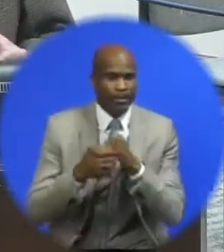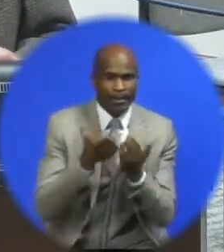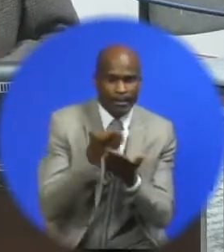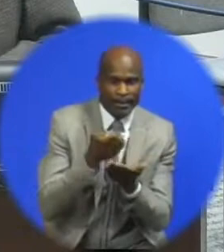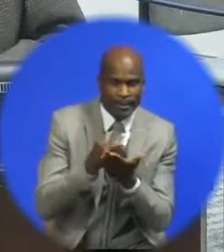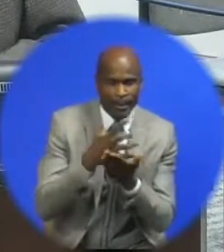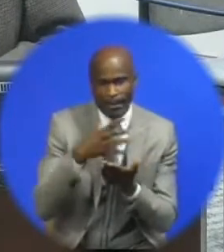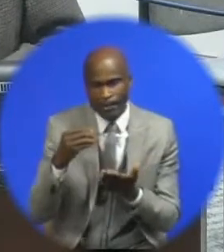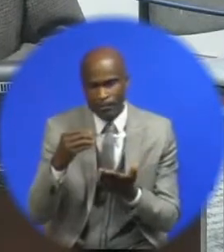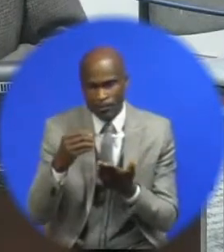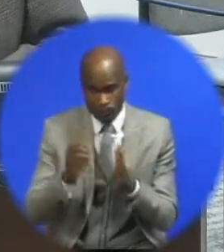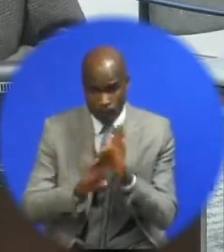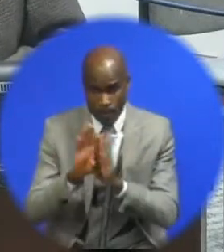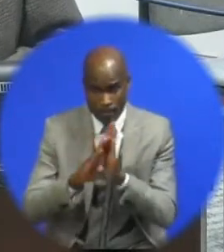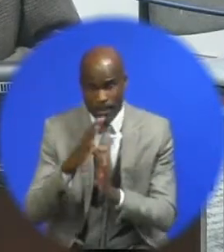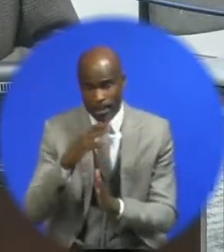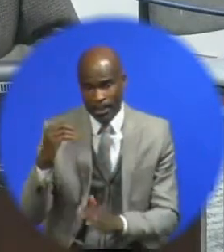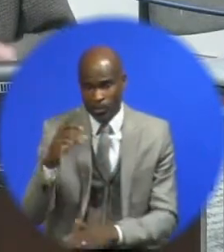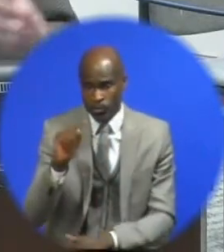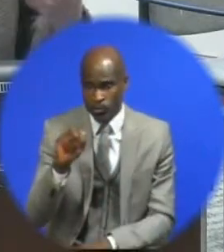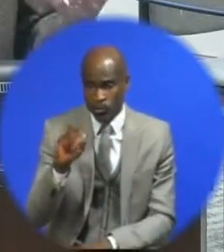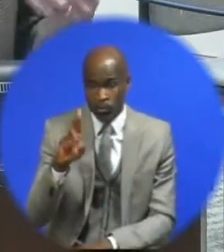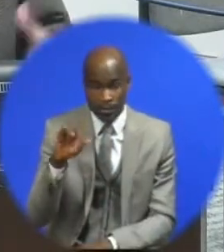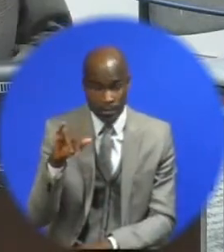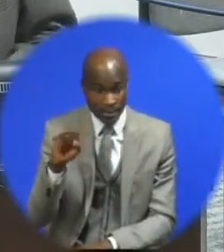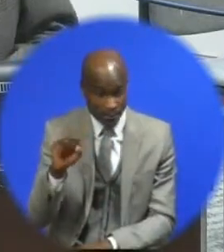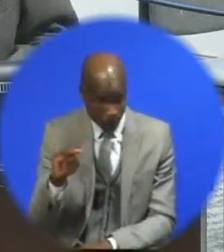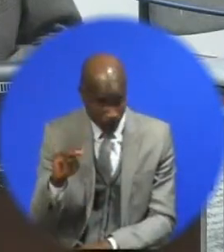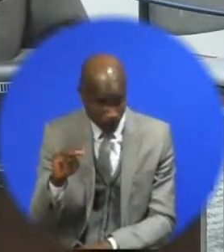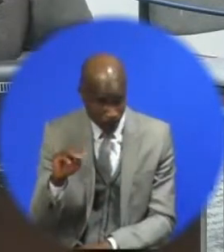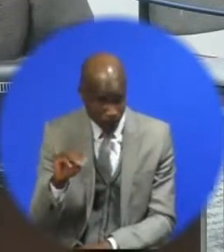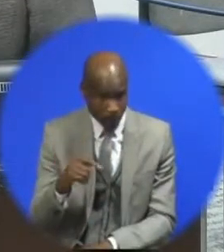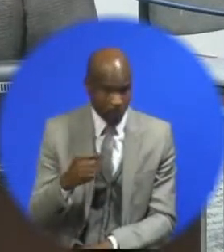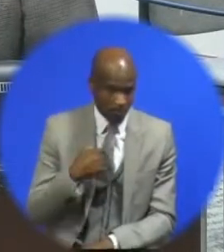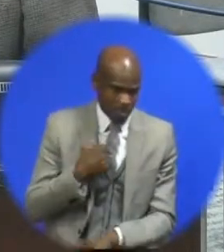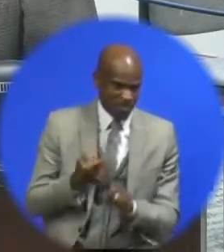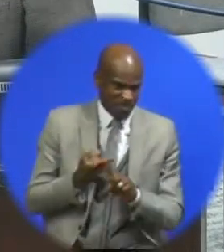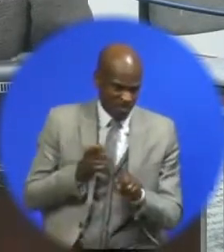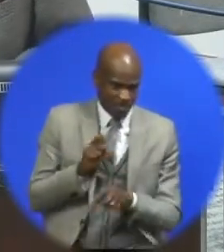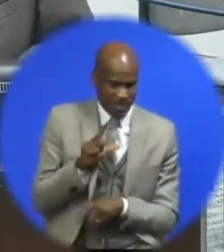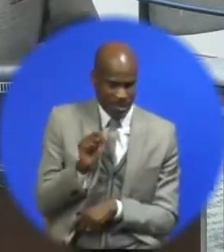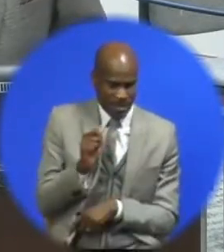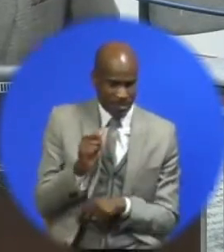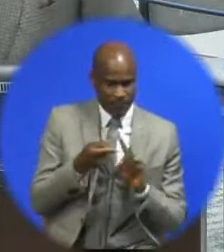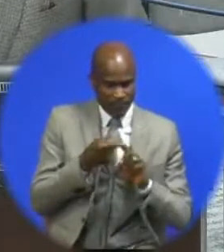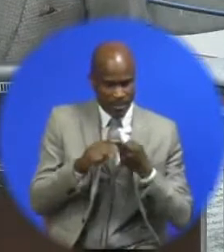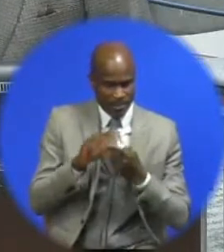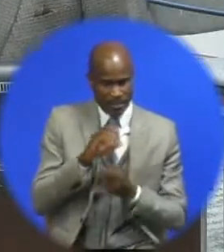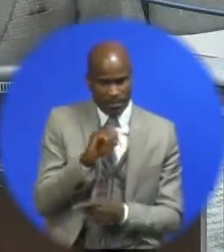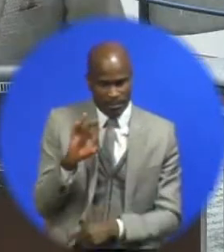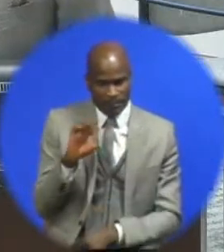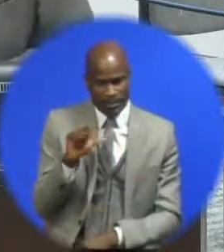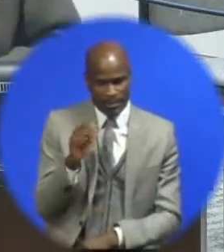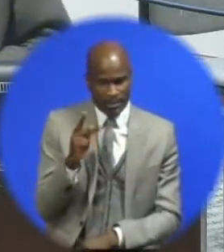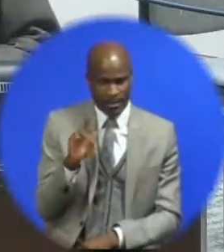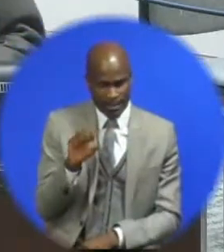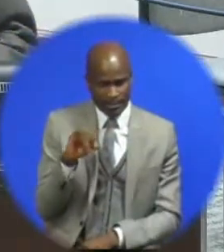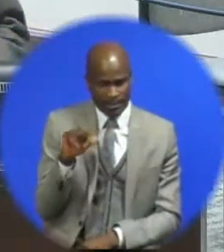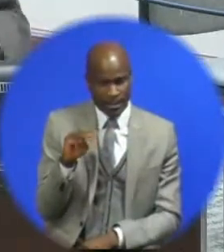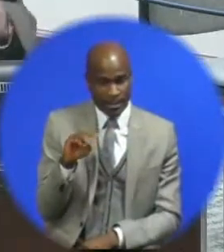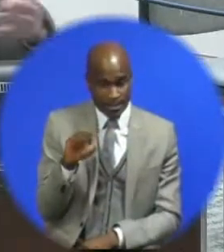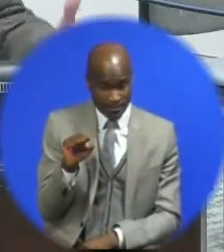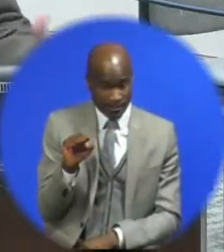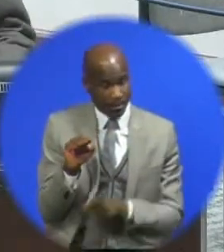have 4 dedicated members. I'm one from Friends of Lake James. Andrew is from Foothills